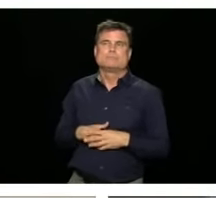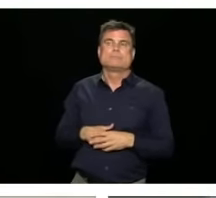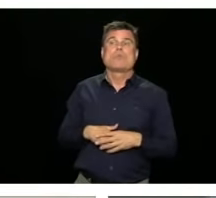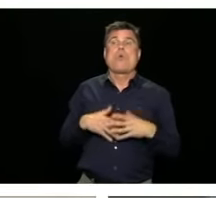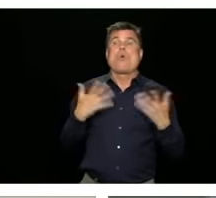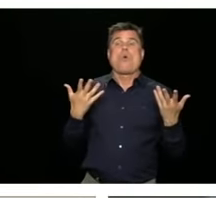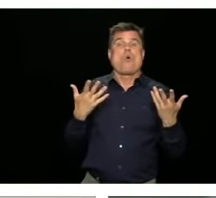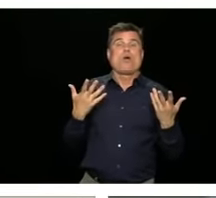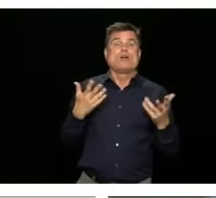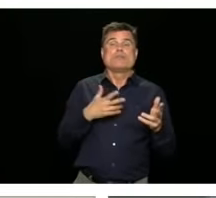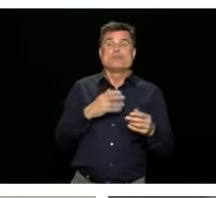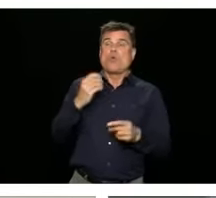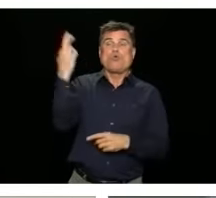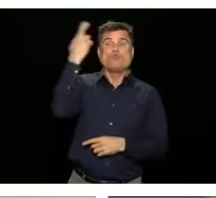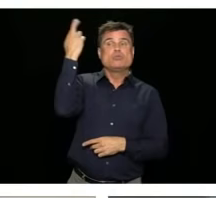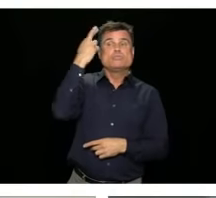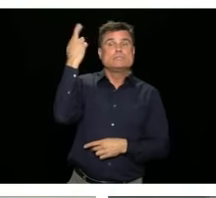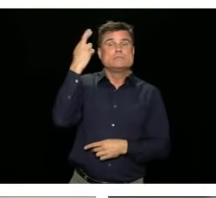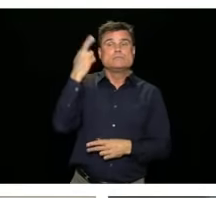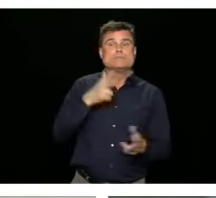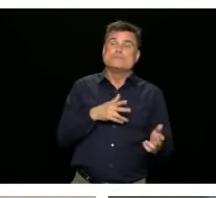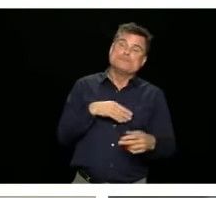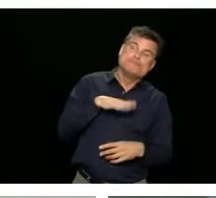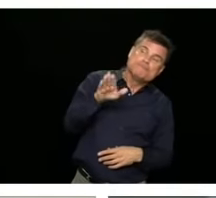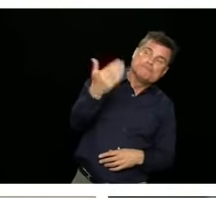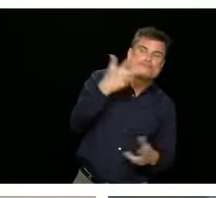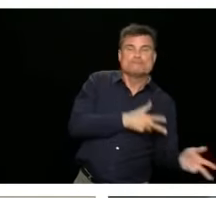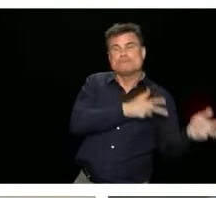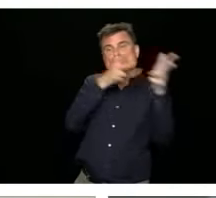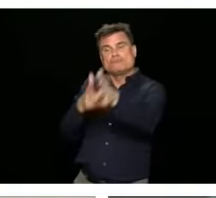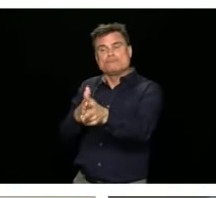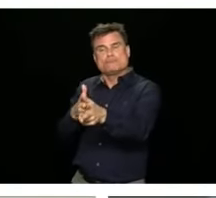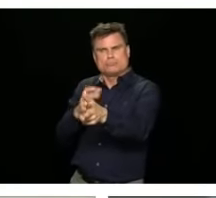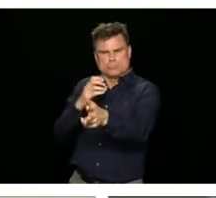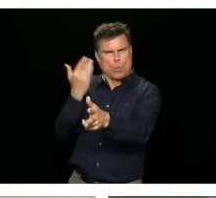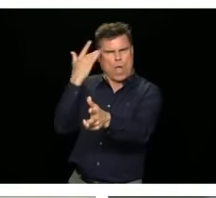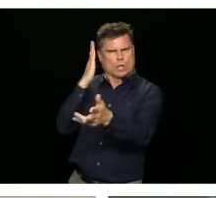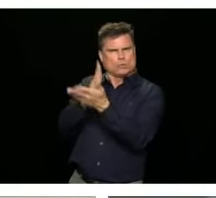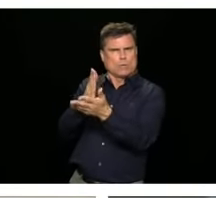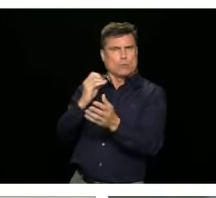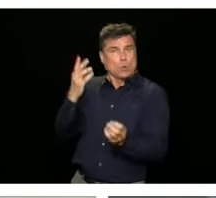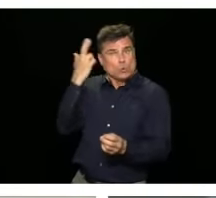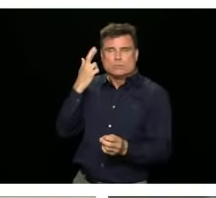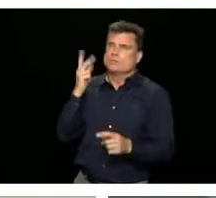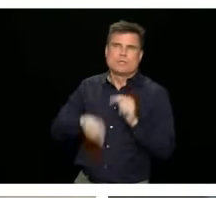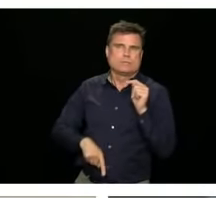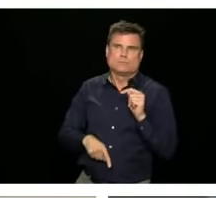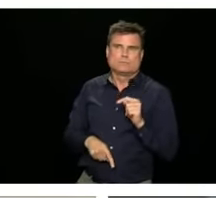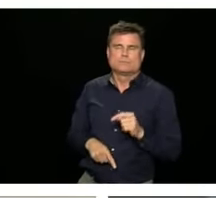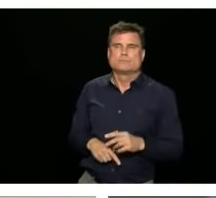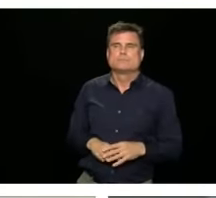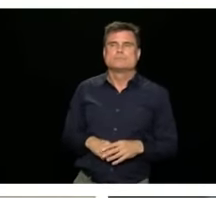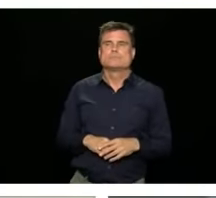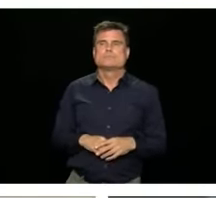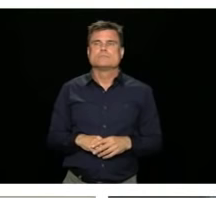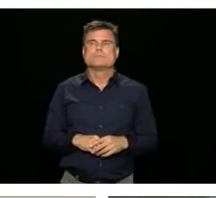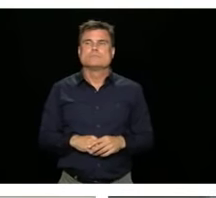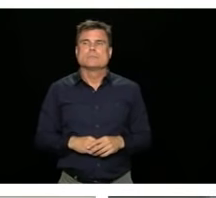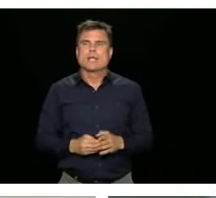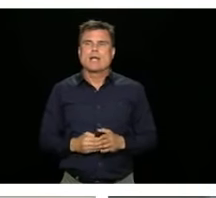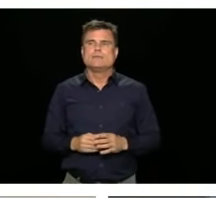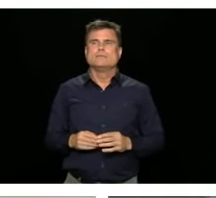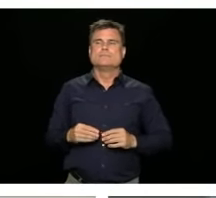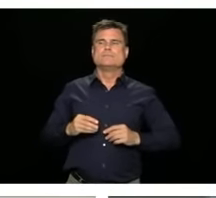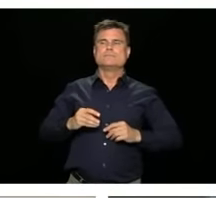is the singular biggest question that comes up, and I know that we have a fantastic human rights commissioner